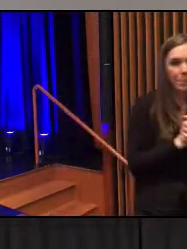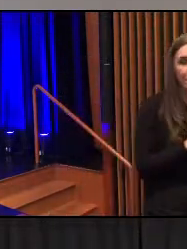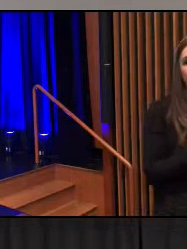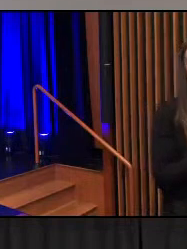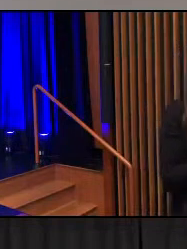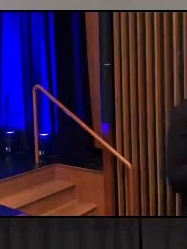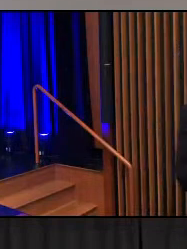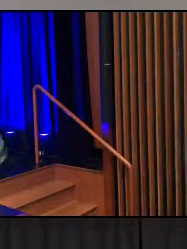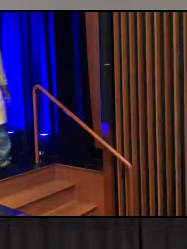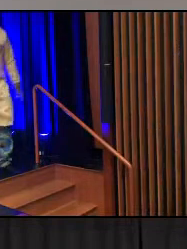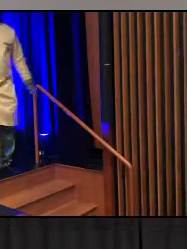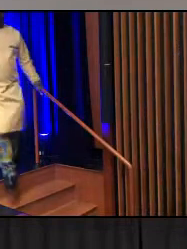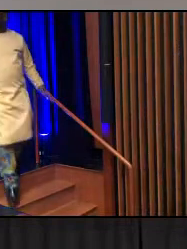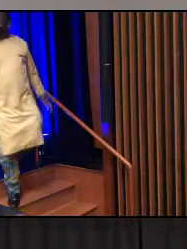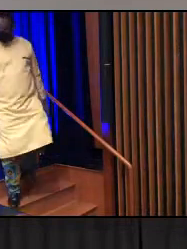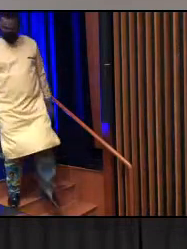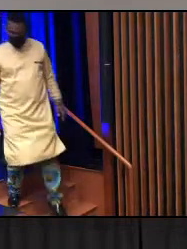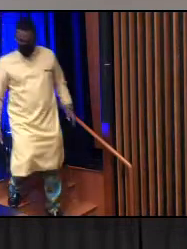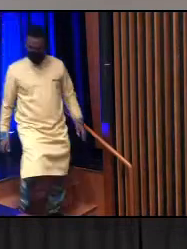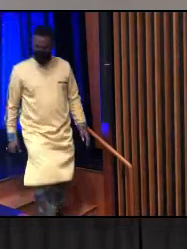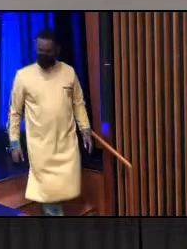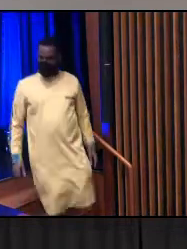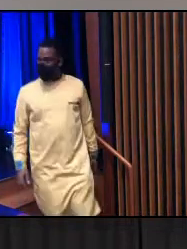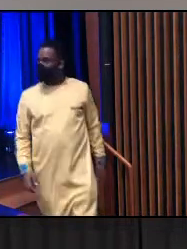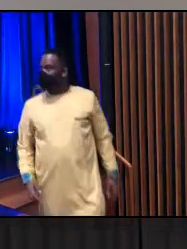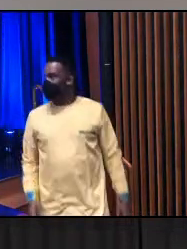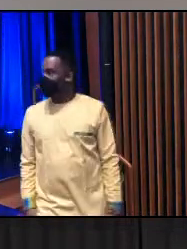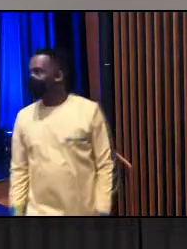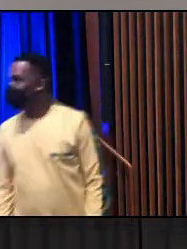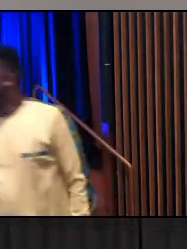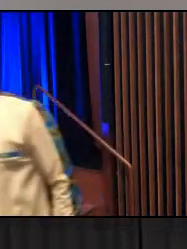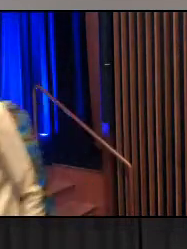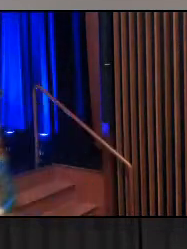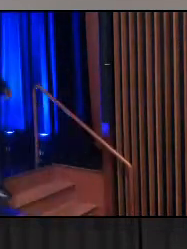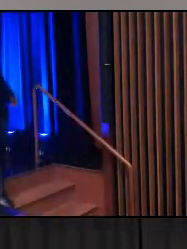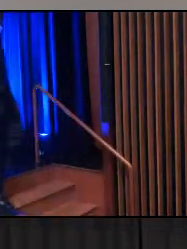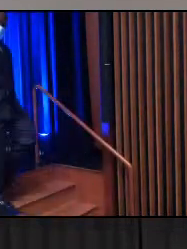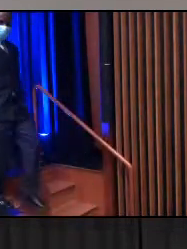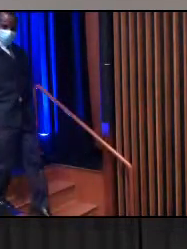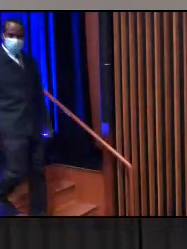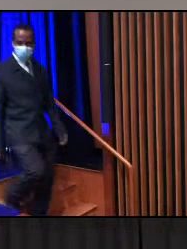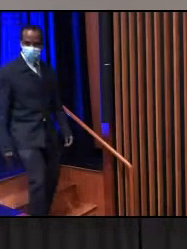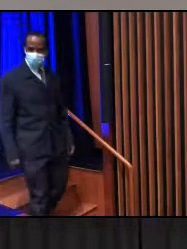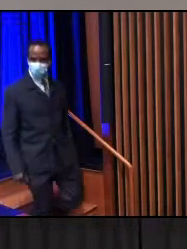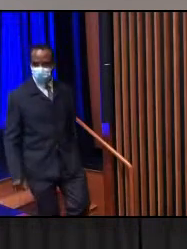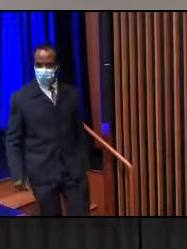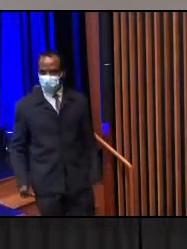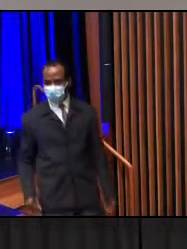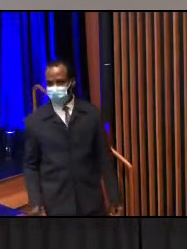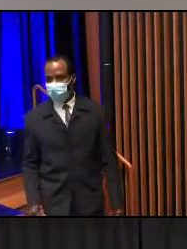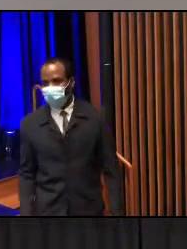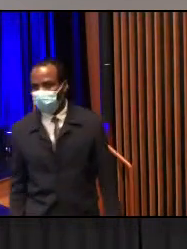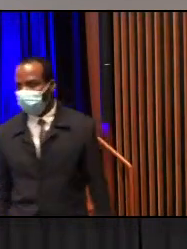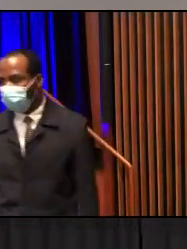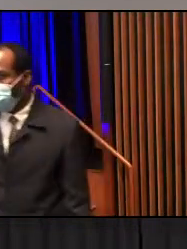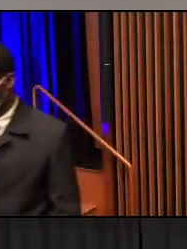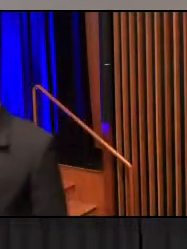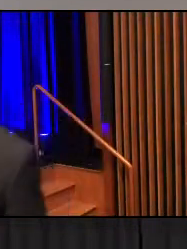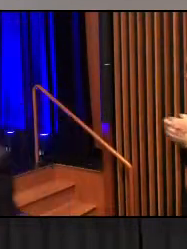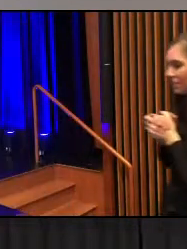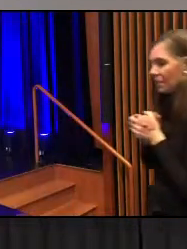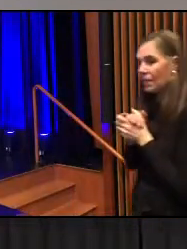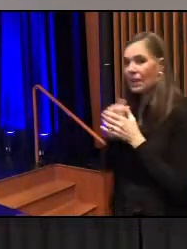I want to take a moment to just honor and acknowledge our outgoing retiring council member and fiscal officer.